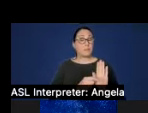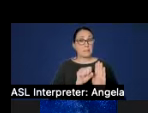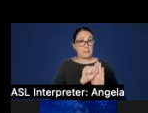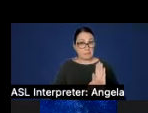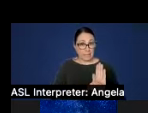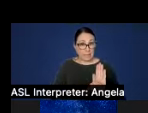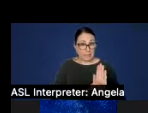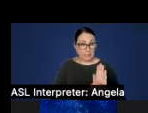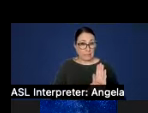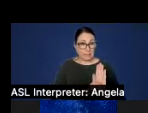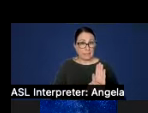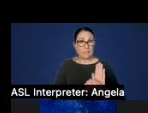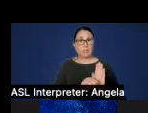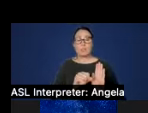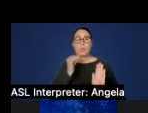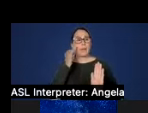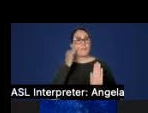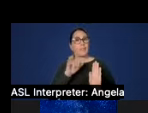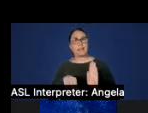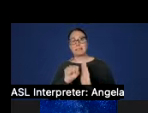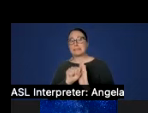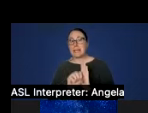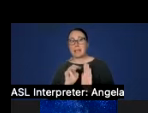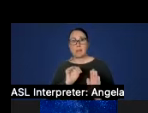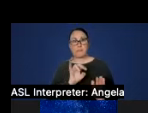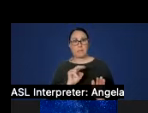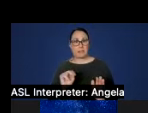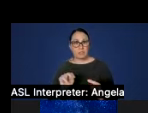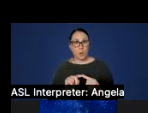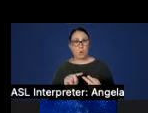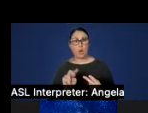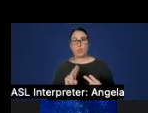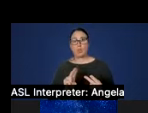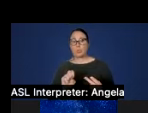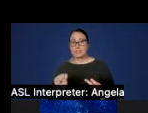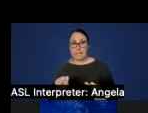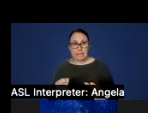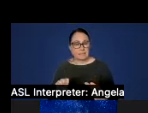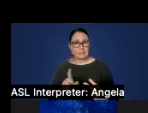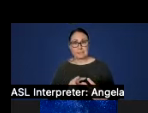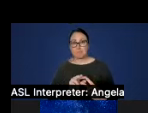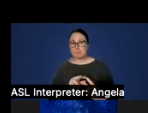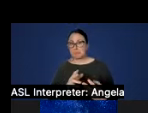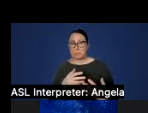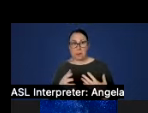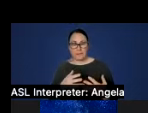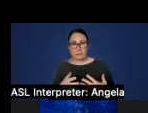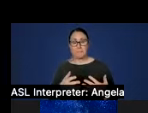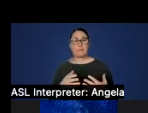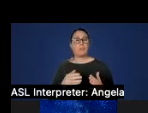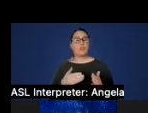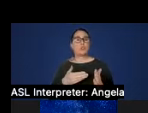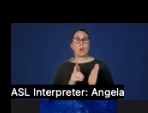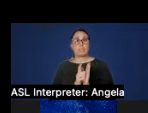is like the state of Minnesota or the United States, the prosecutor does not